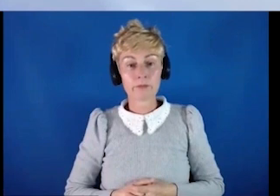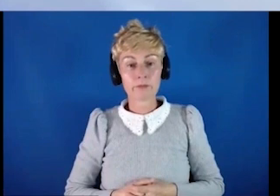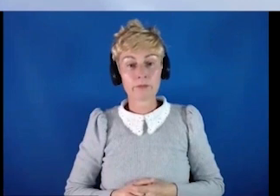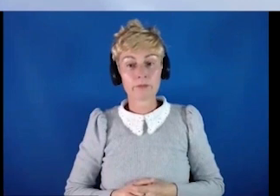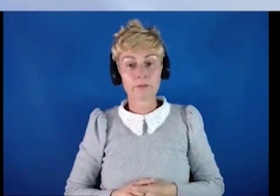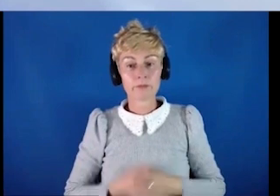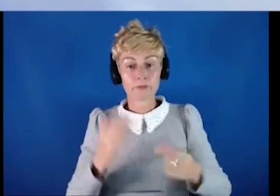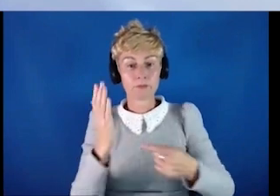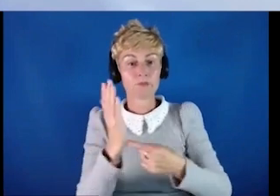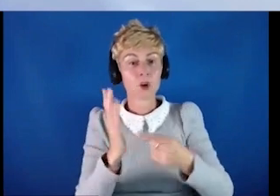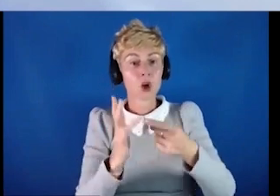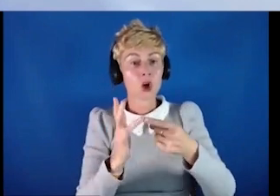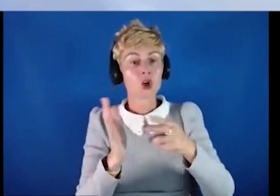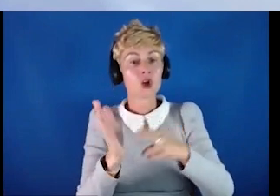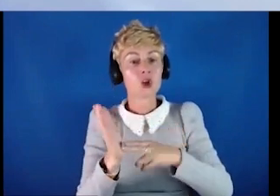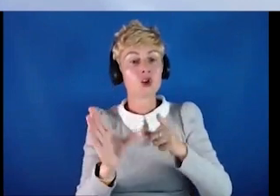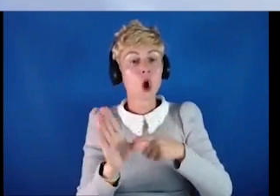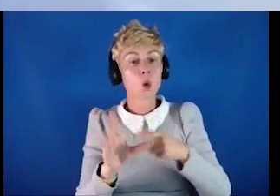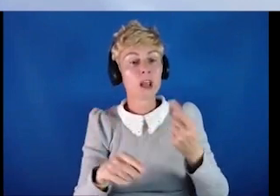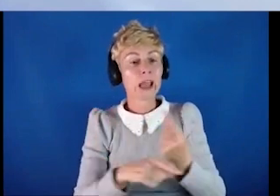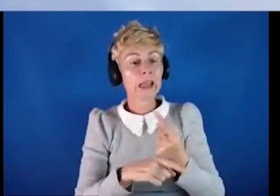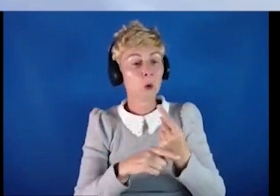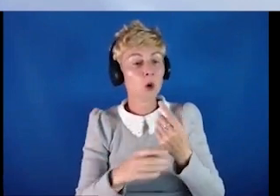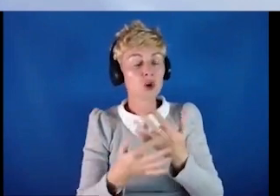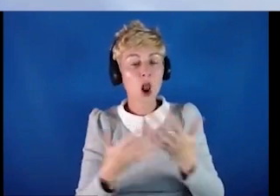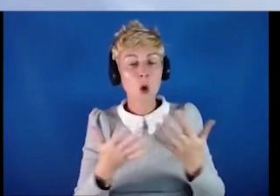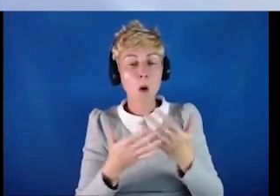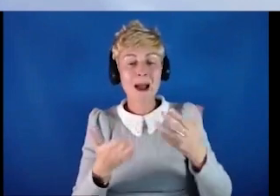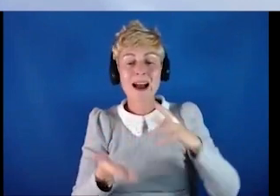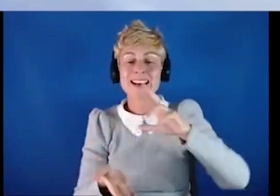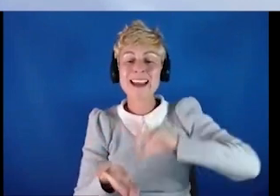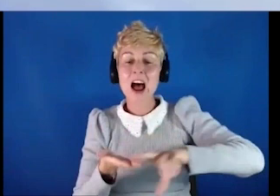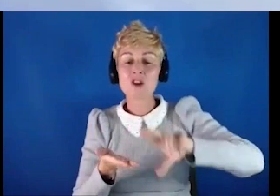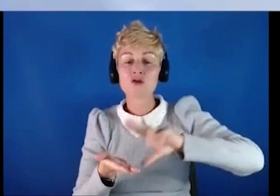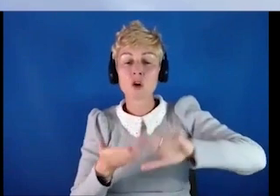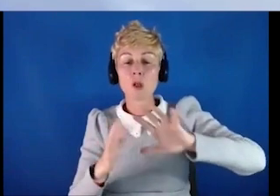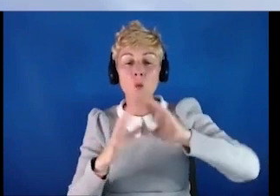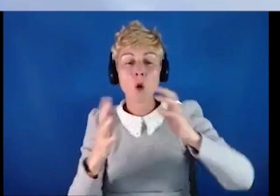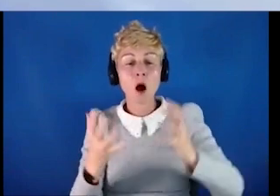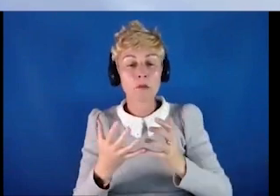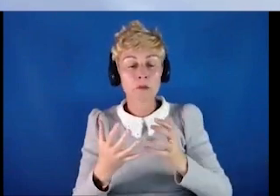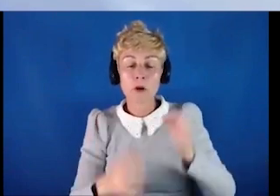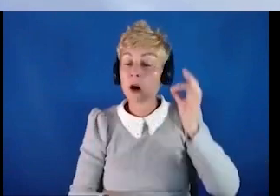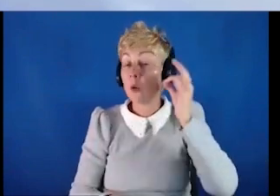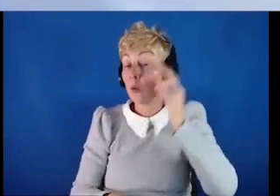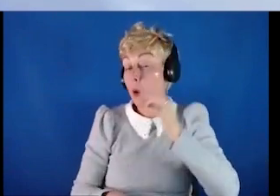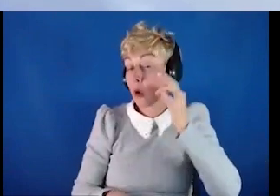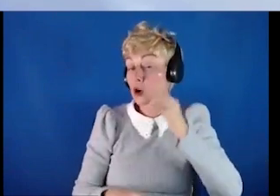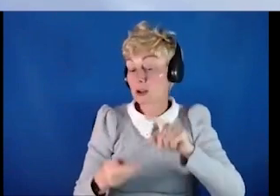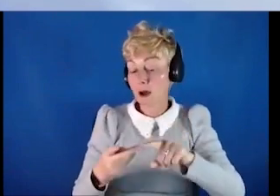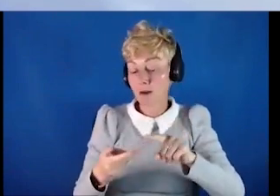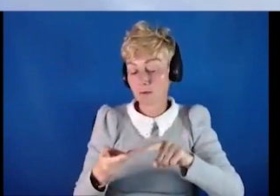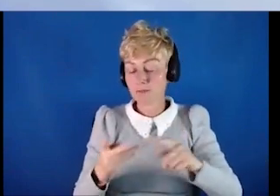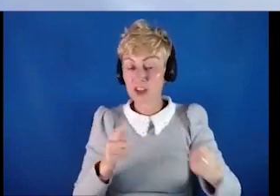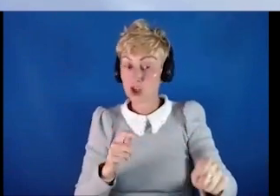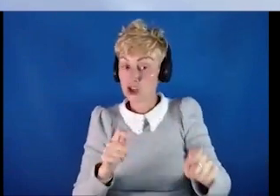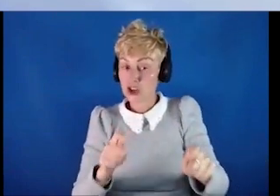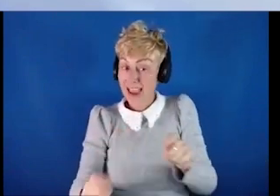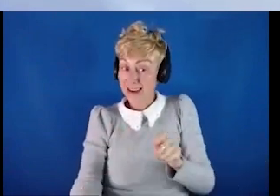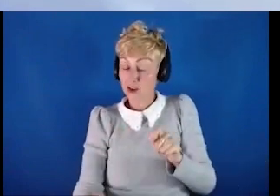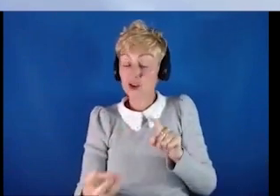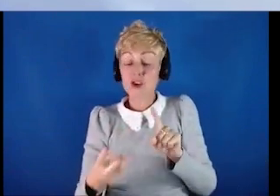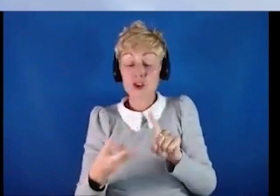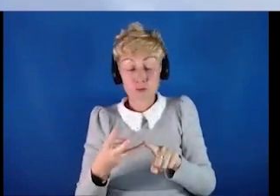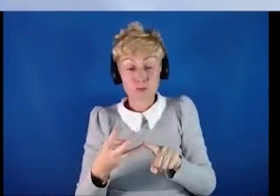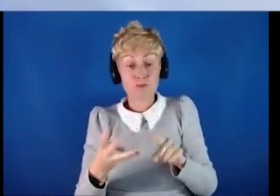And he talked a lot about nature, about water, about change,